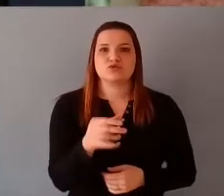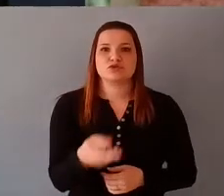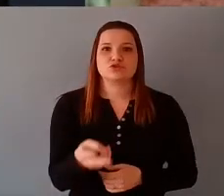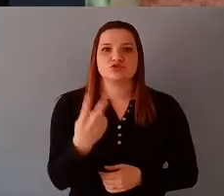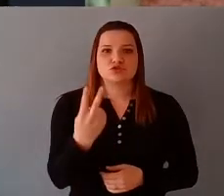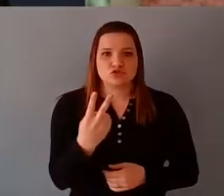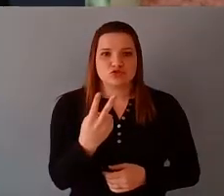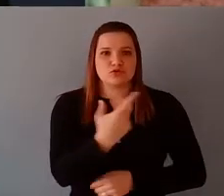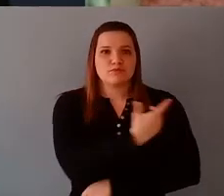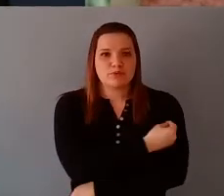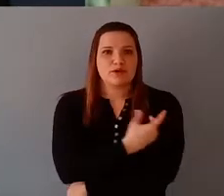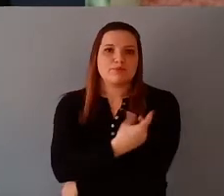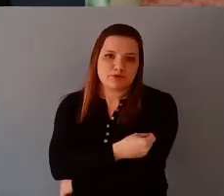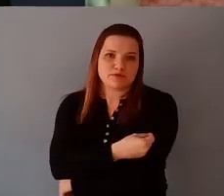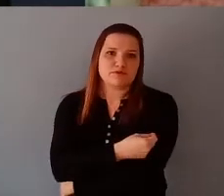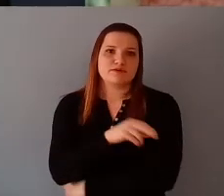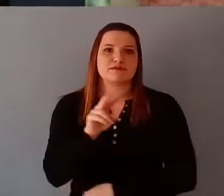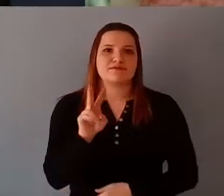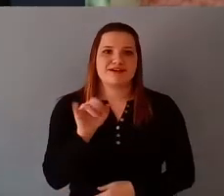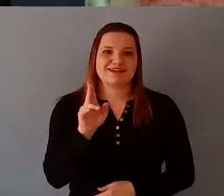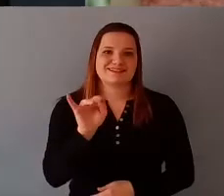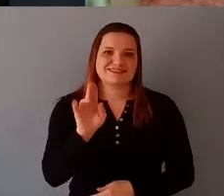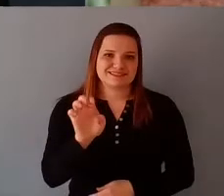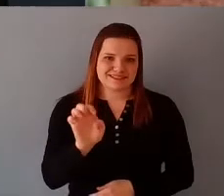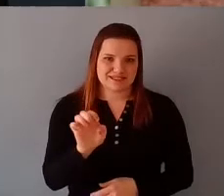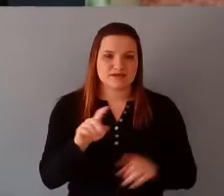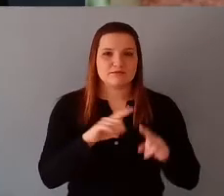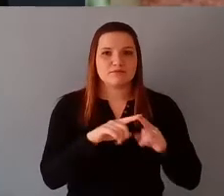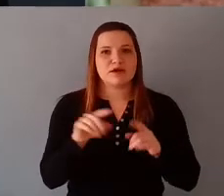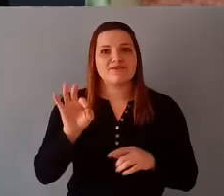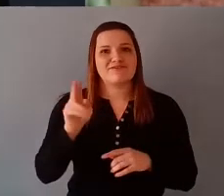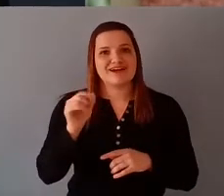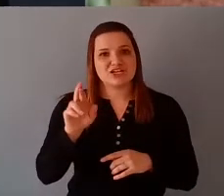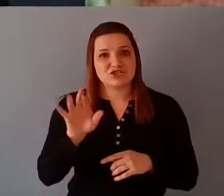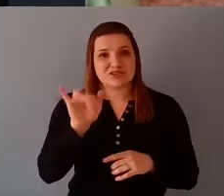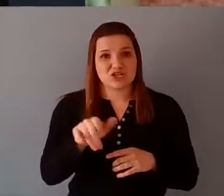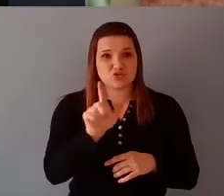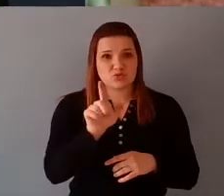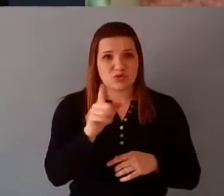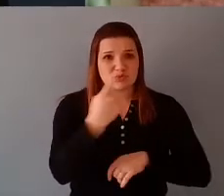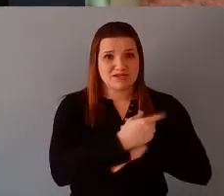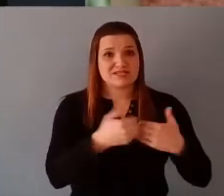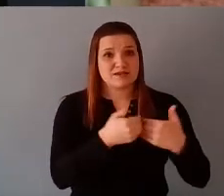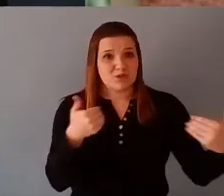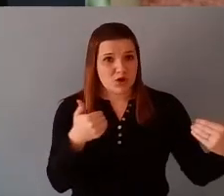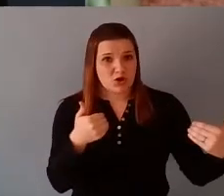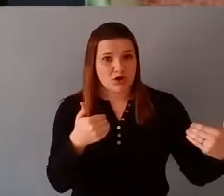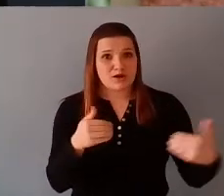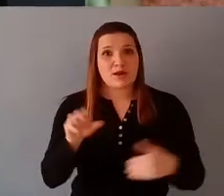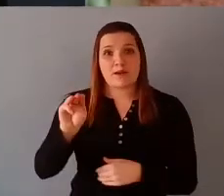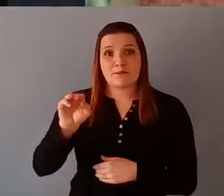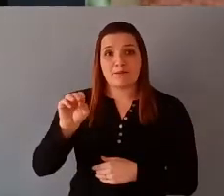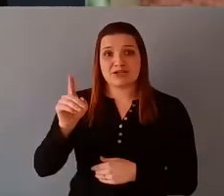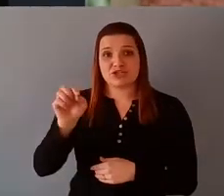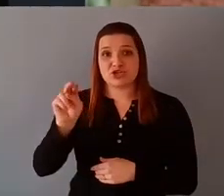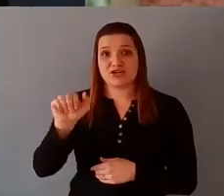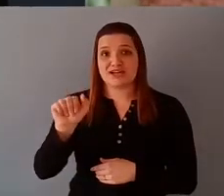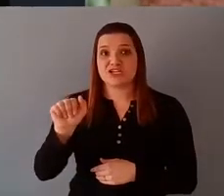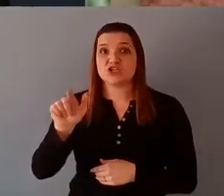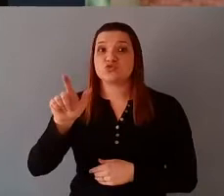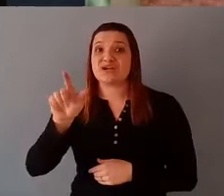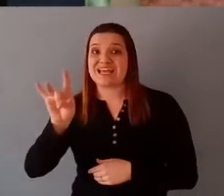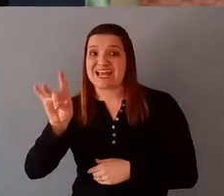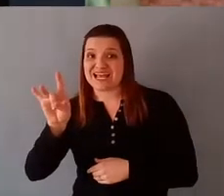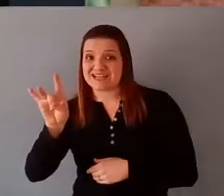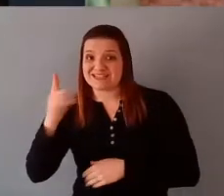2-dose vaccine, but unlike Pfizer, that's 21 days apart, the Moderna is 28 days apart. And then